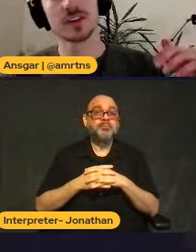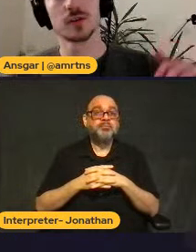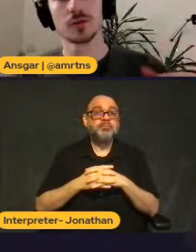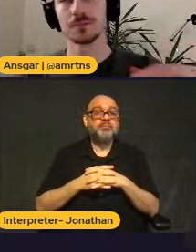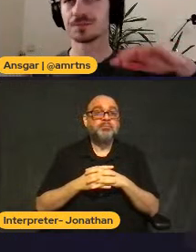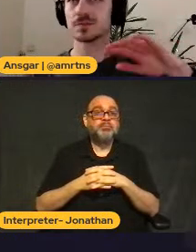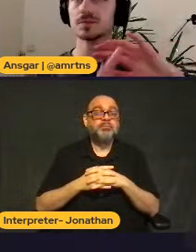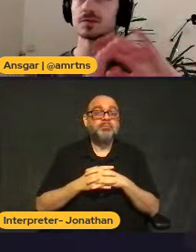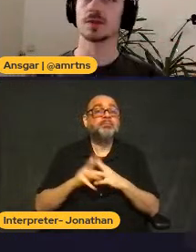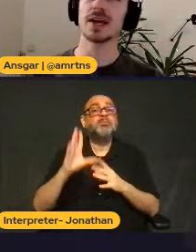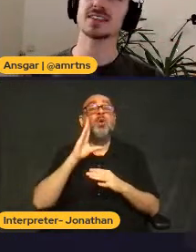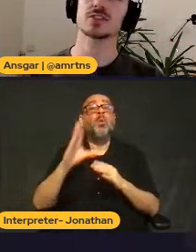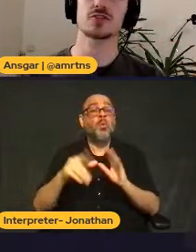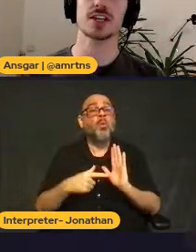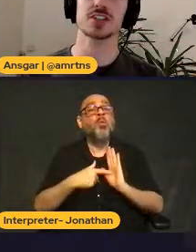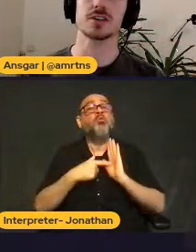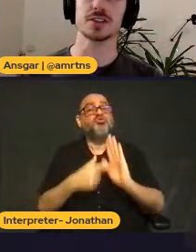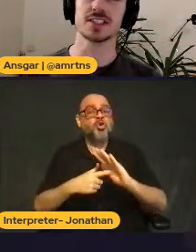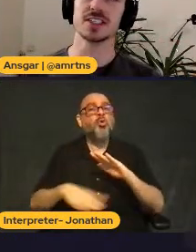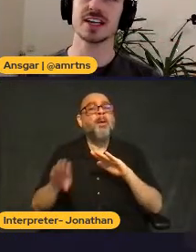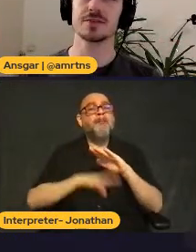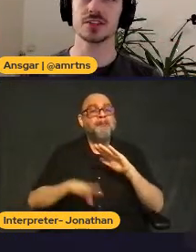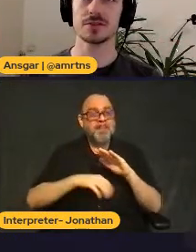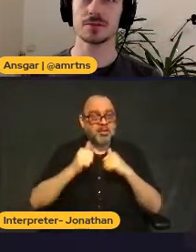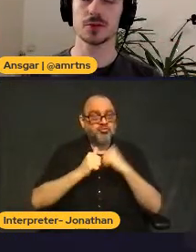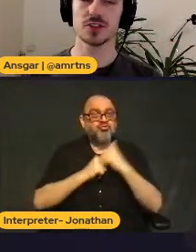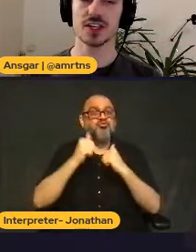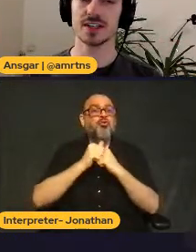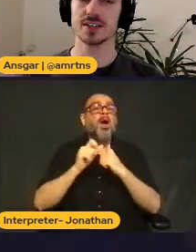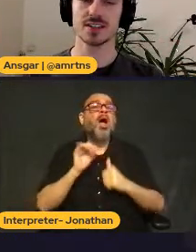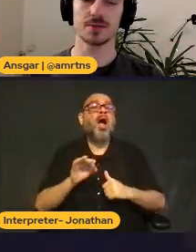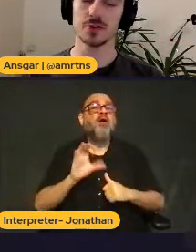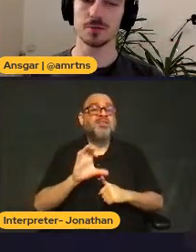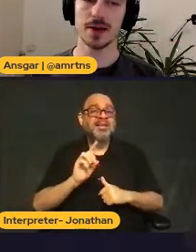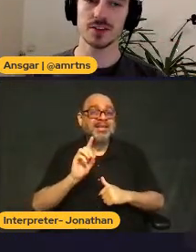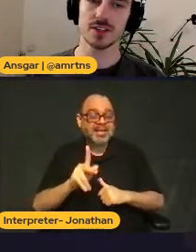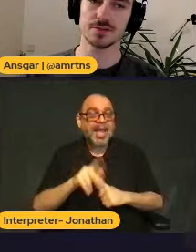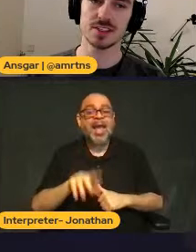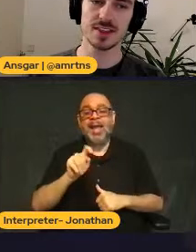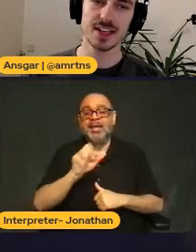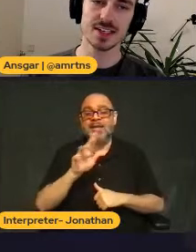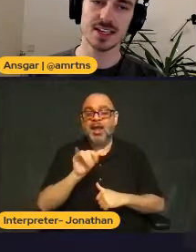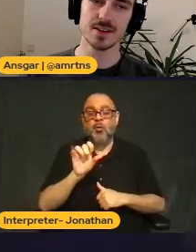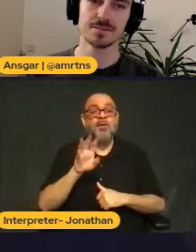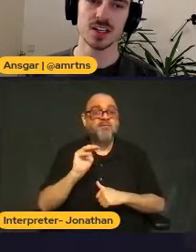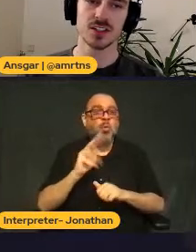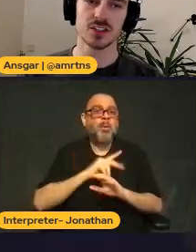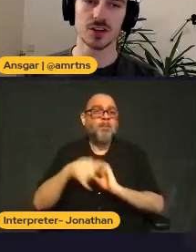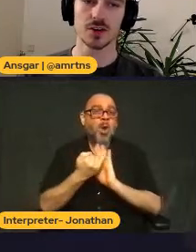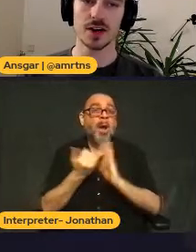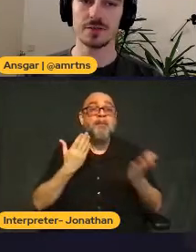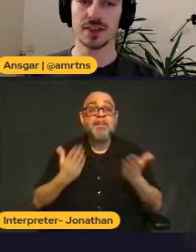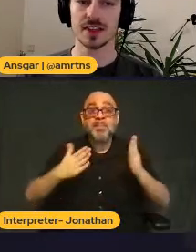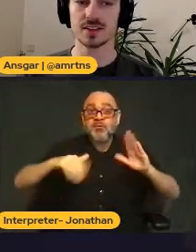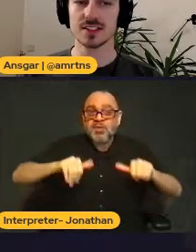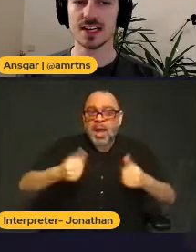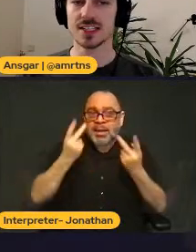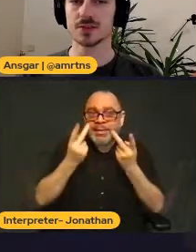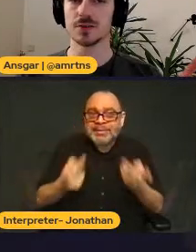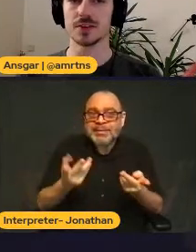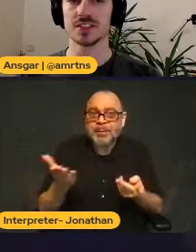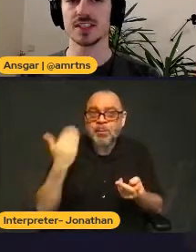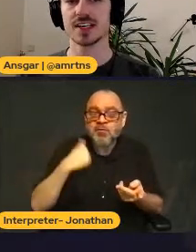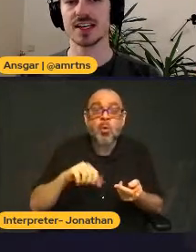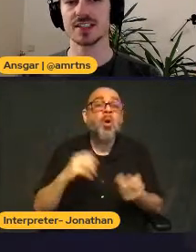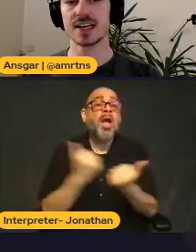just showing you the basic structure of the CDK for Terraform project, as some of you might not have seen that yet. So everything